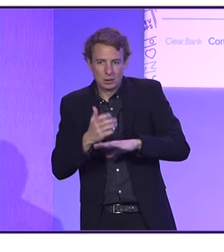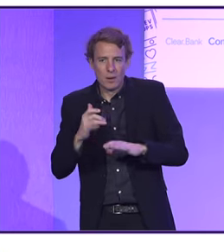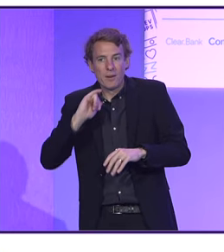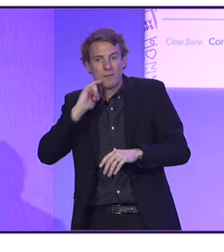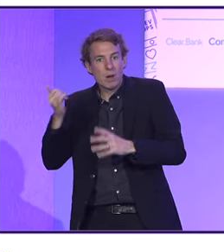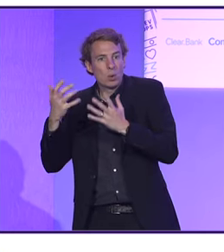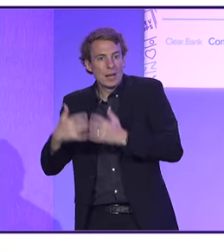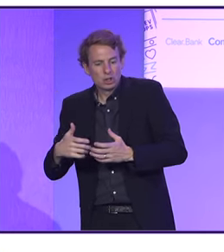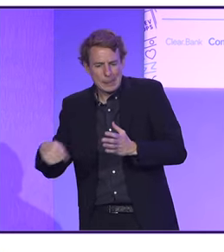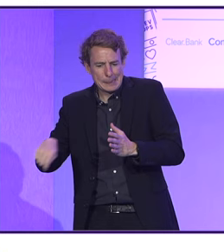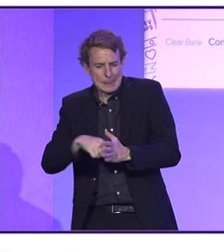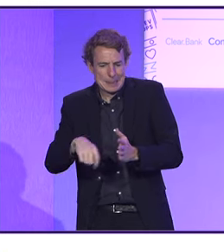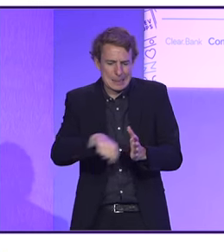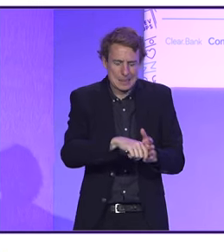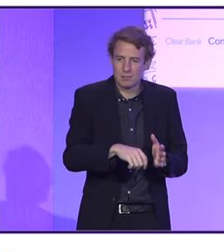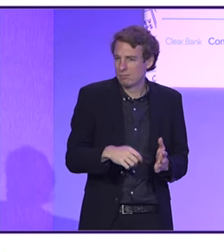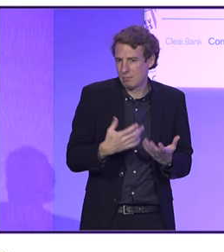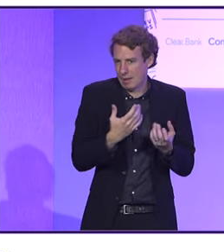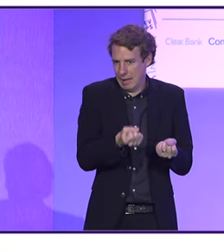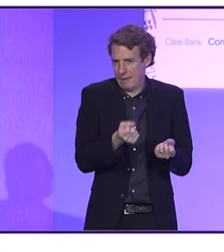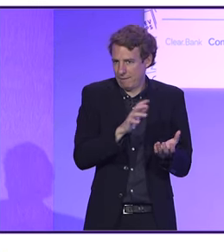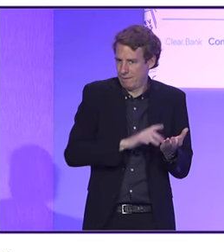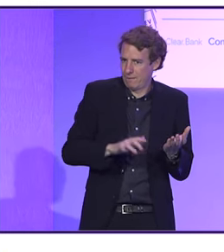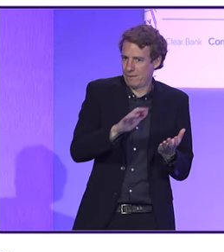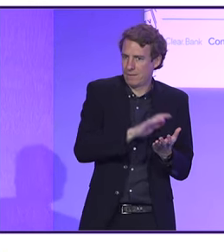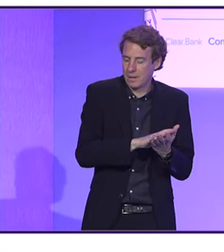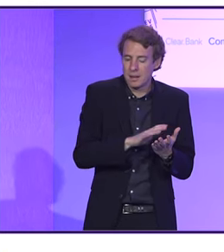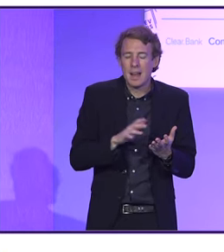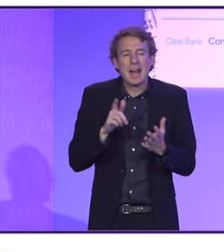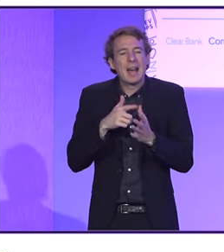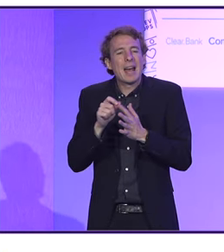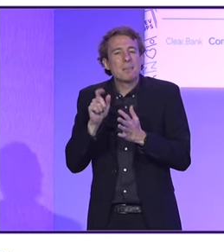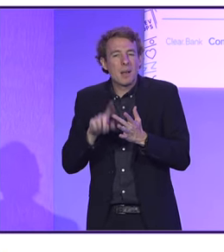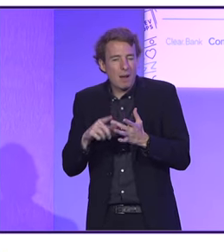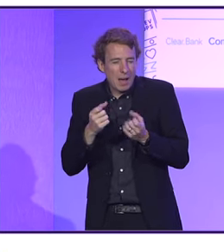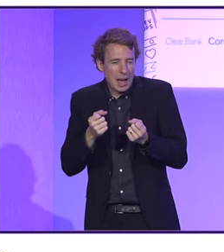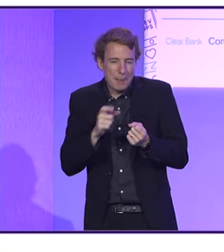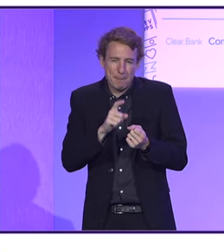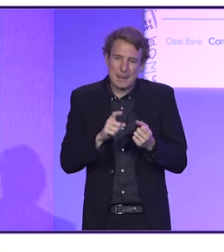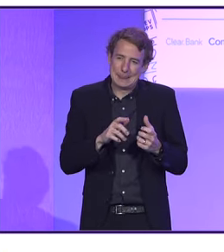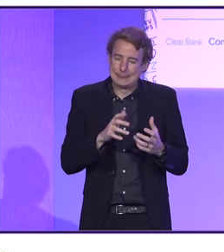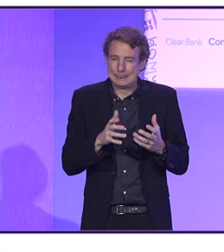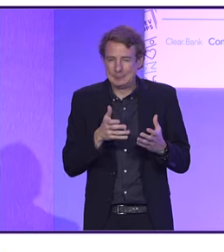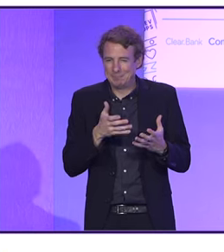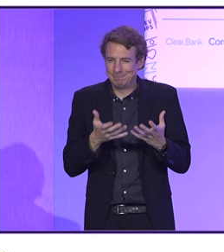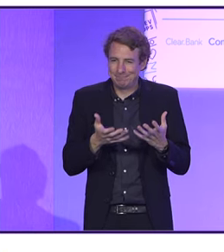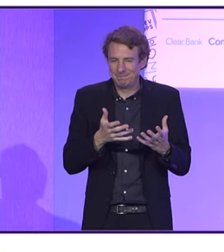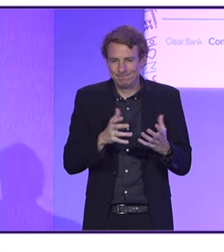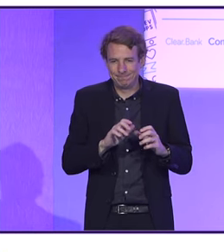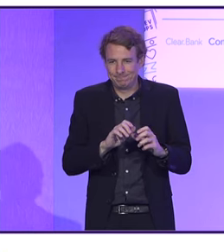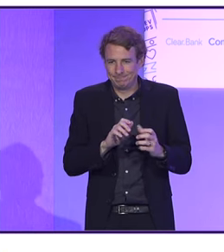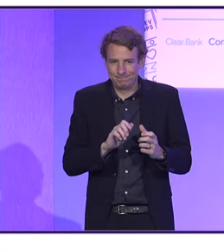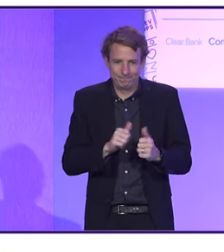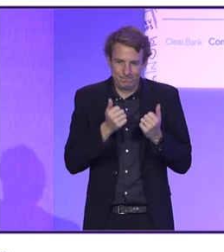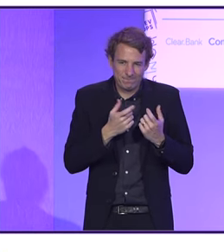like super cool. And they also had an API, but it was a bit chonky, and there weren't a lot of client libraries for it. And we were